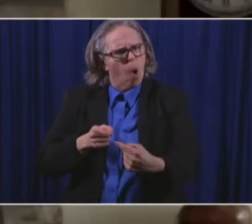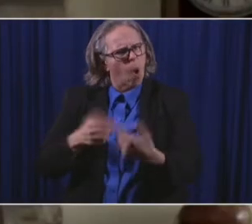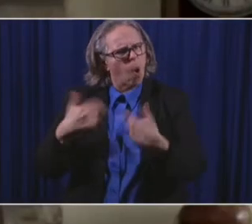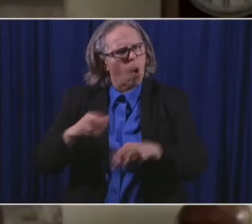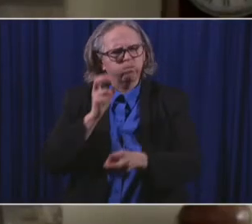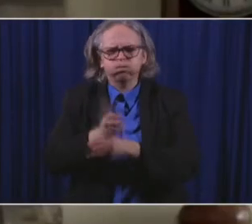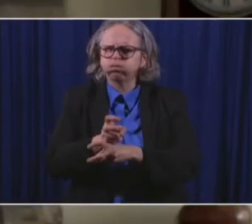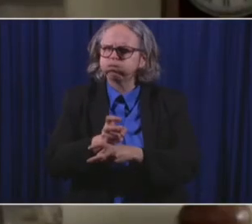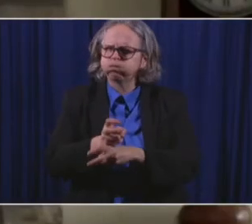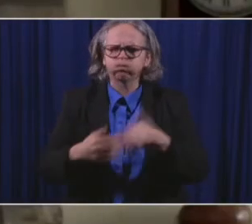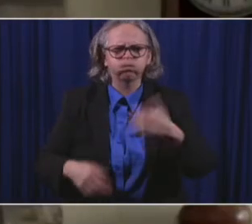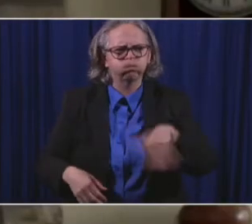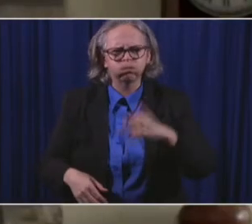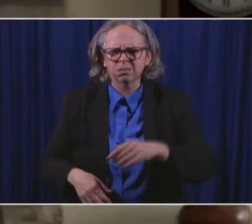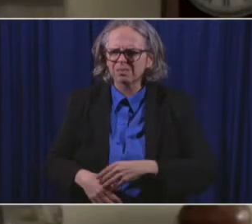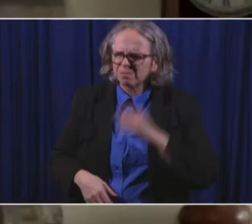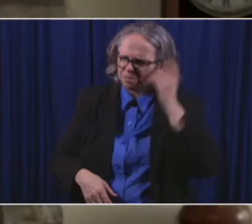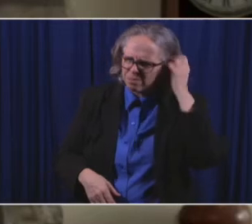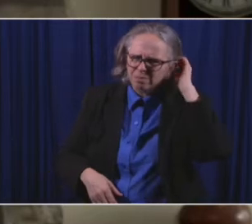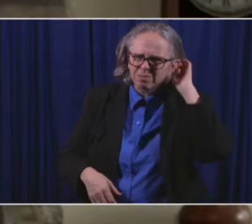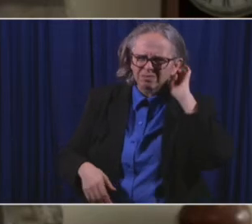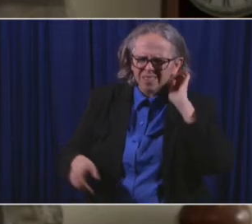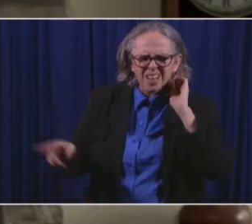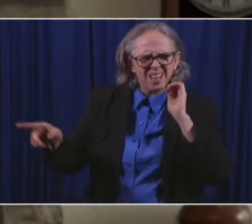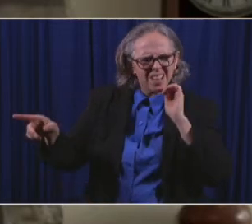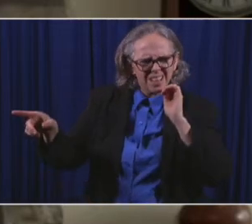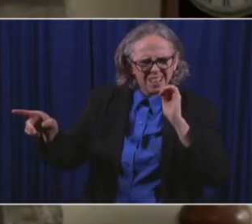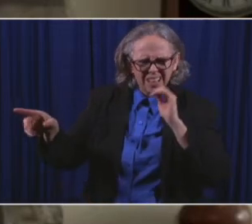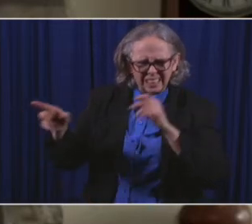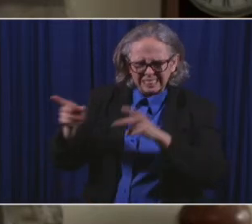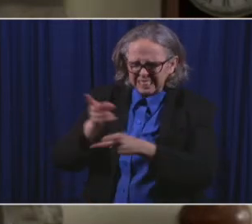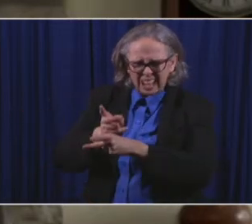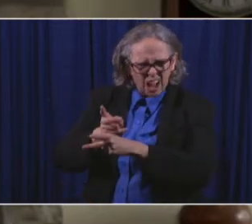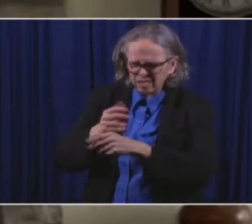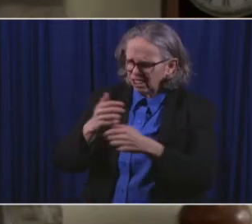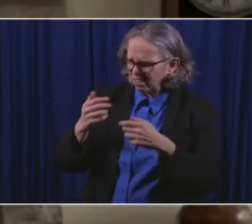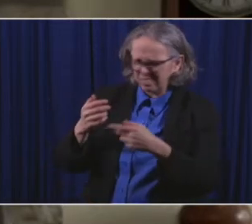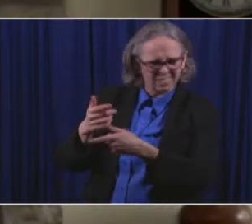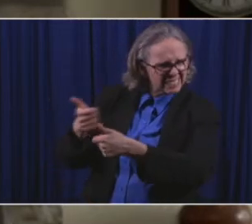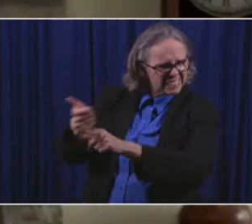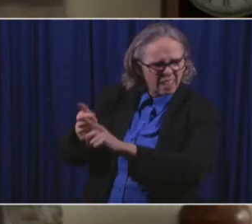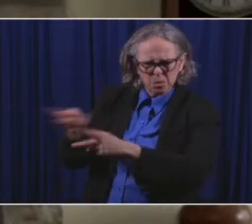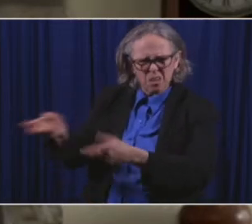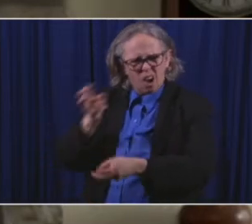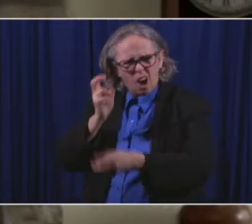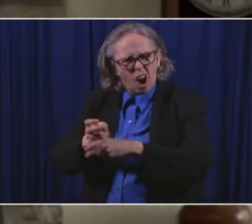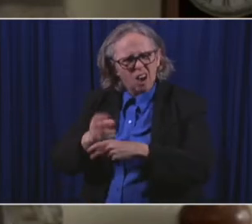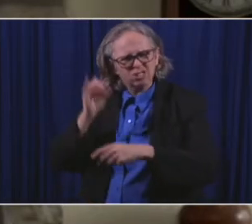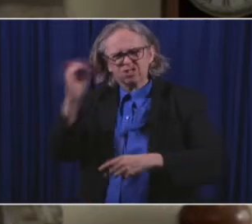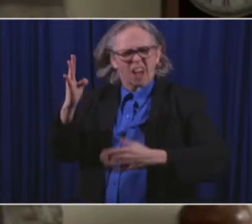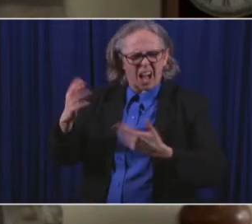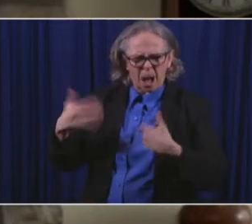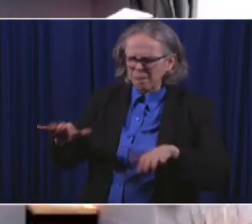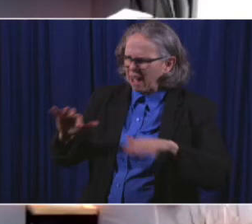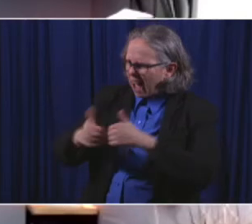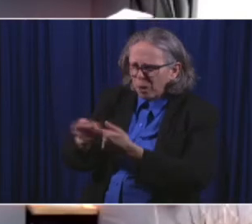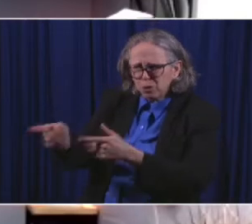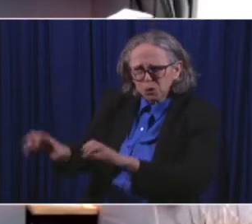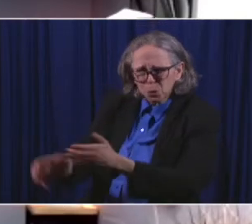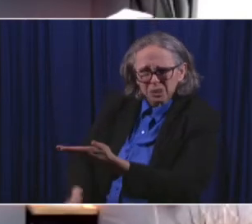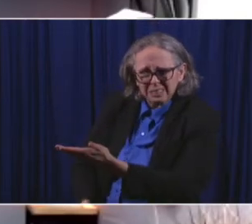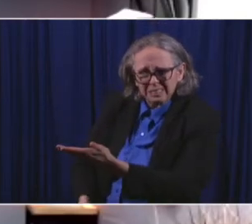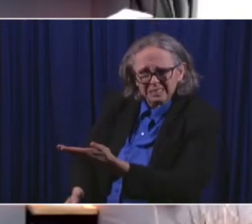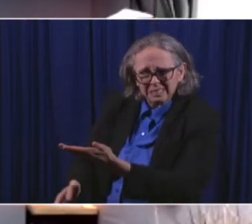And so how are you holding up? That's got to be tough day after day after day. And how's everyone else holding up? It's been